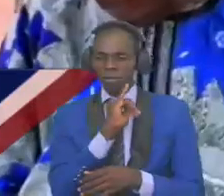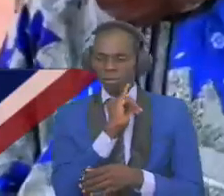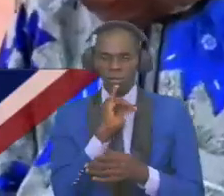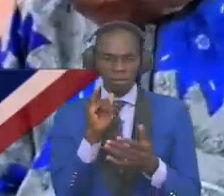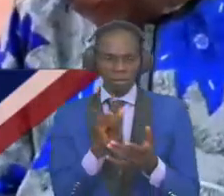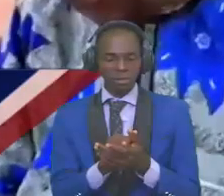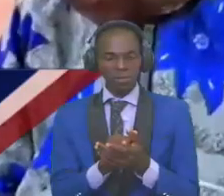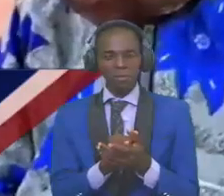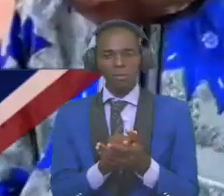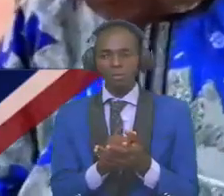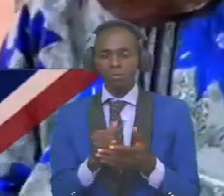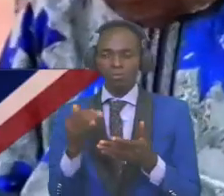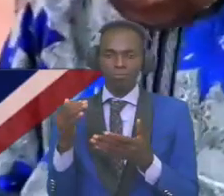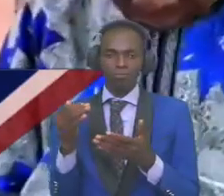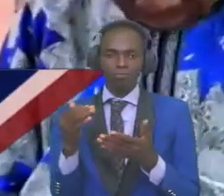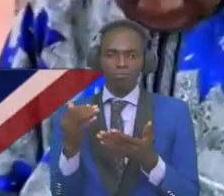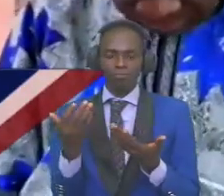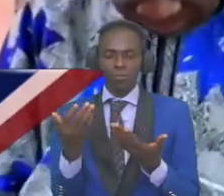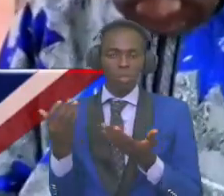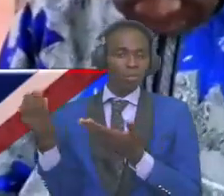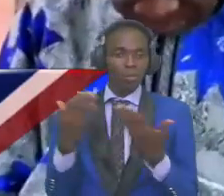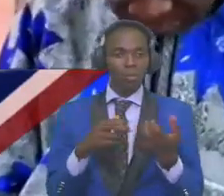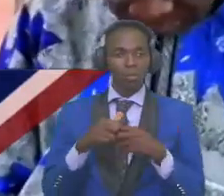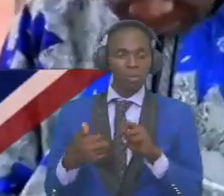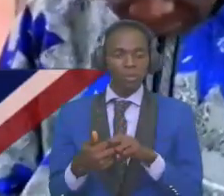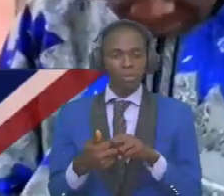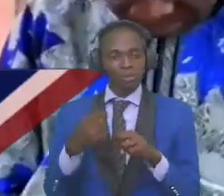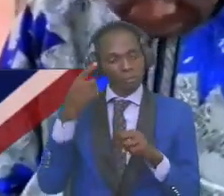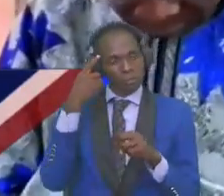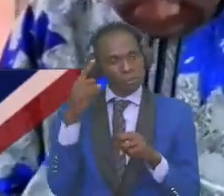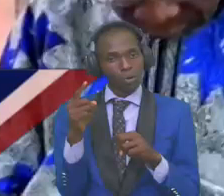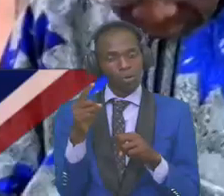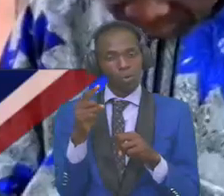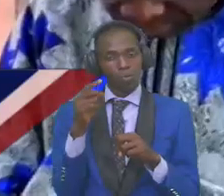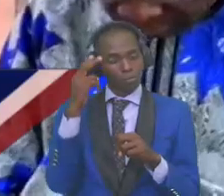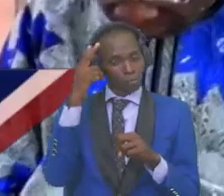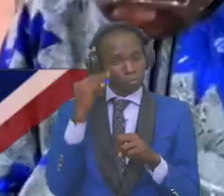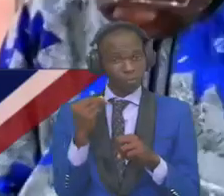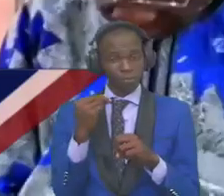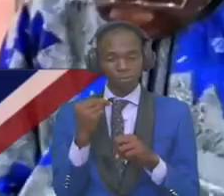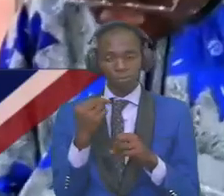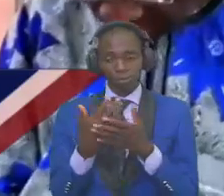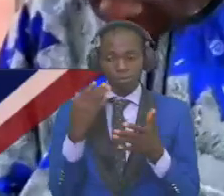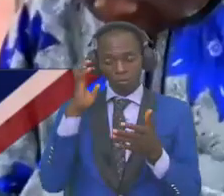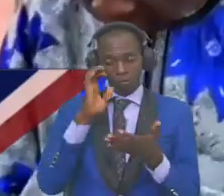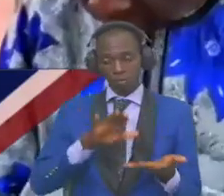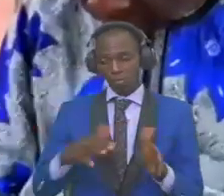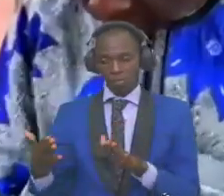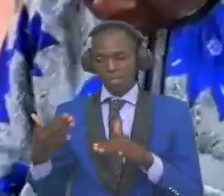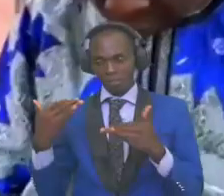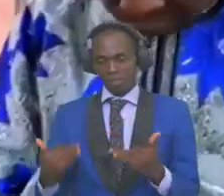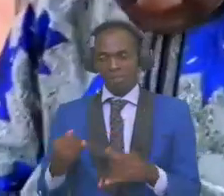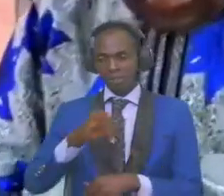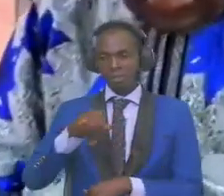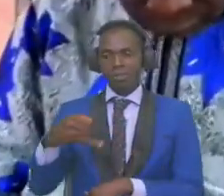so much trouble for Moses before he left. Now Joshua, you are in their midst, and